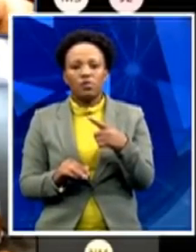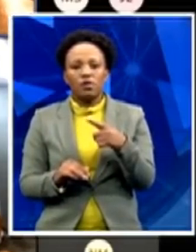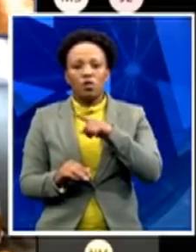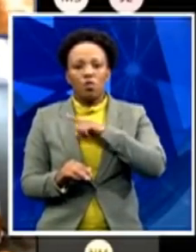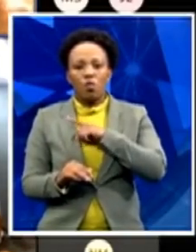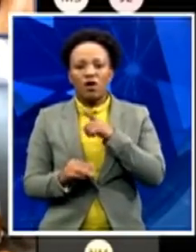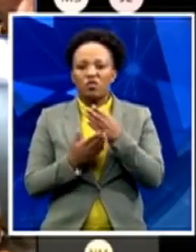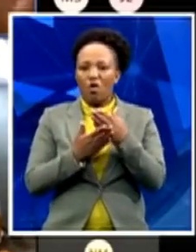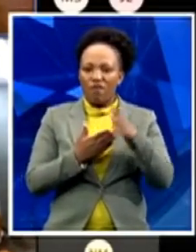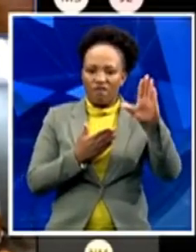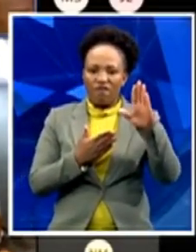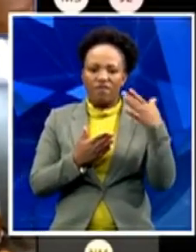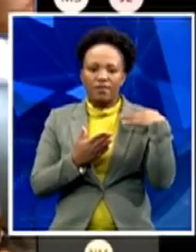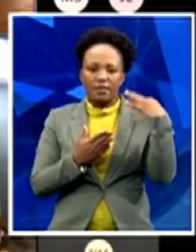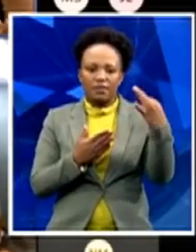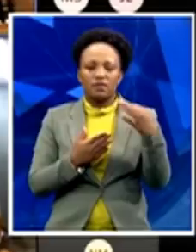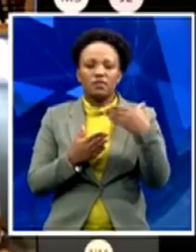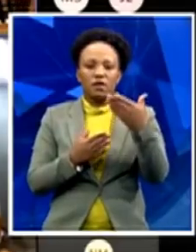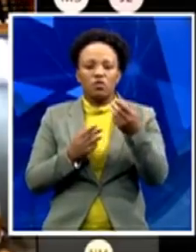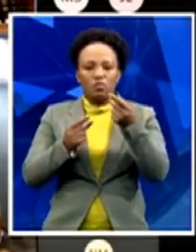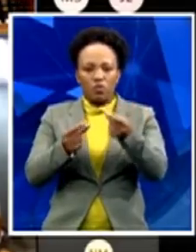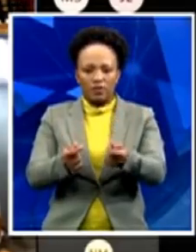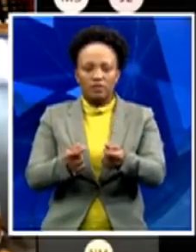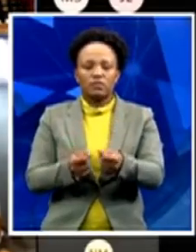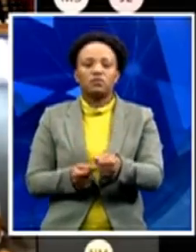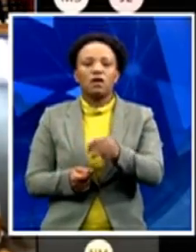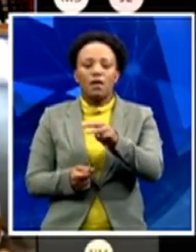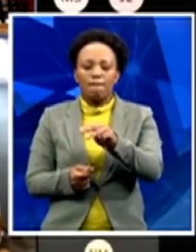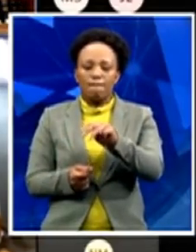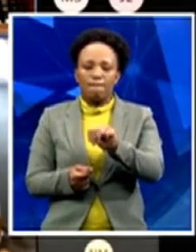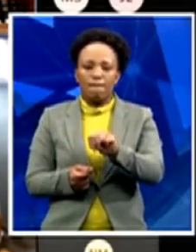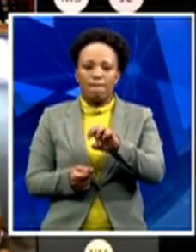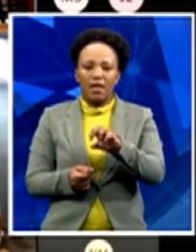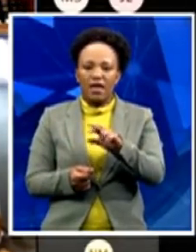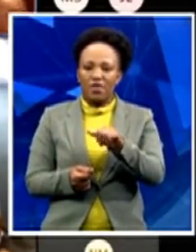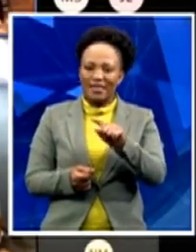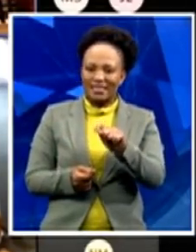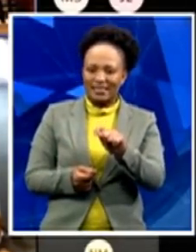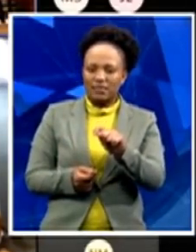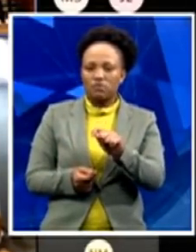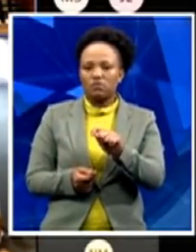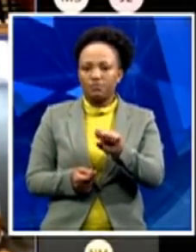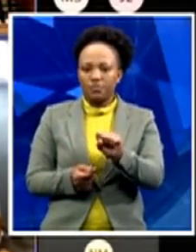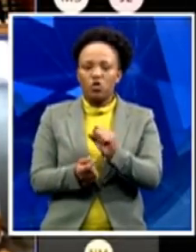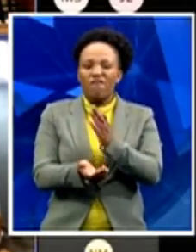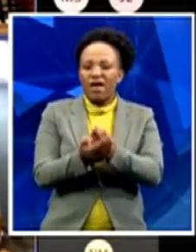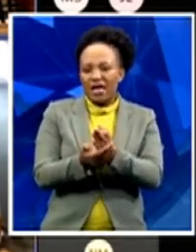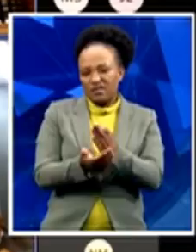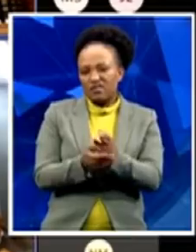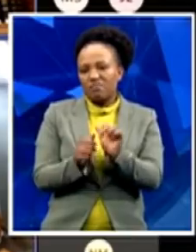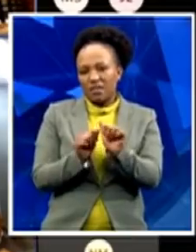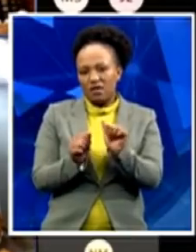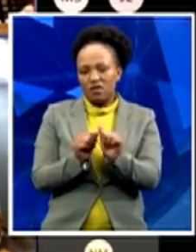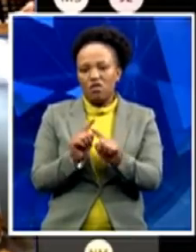with the merits, we wouldn't need to hear the condonation and the striking out as separate insulated